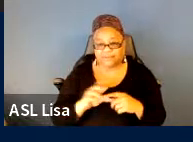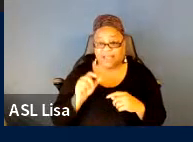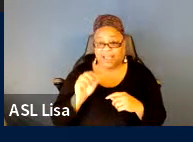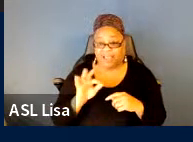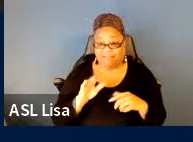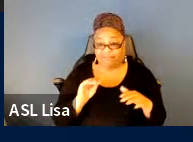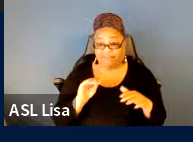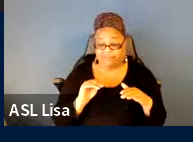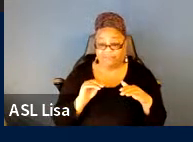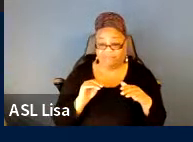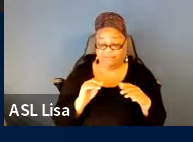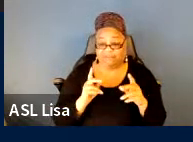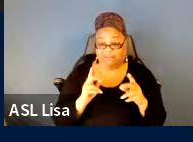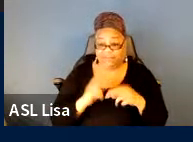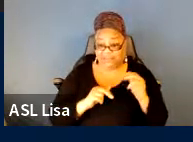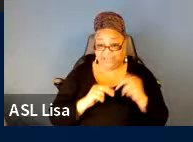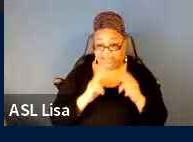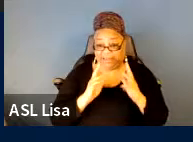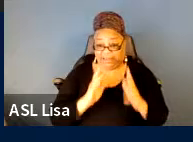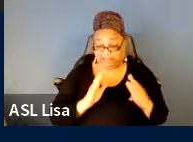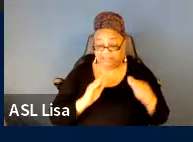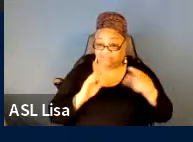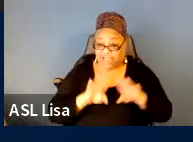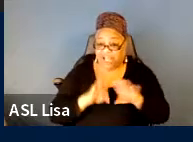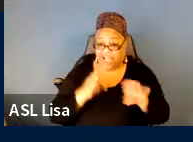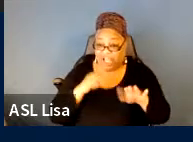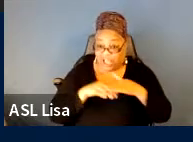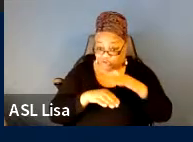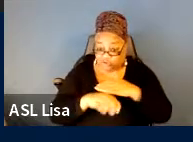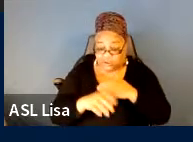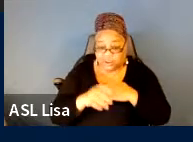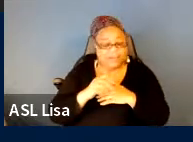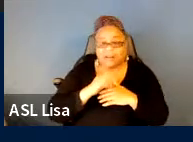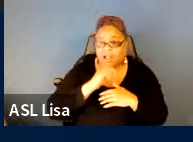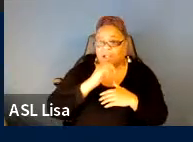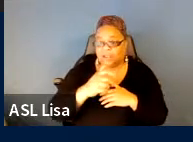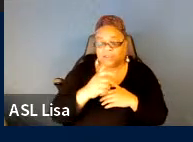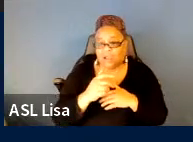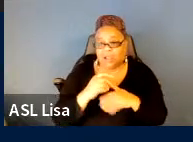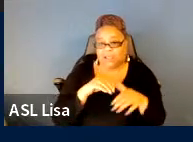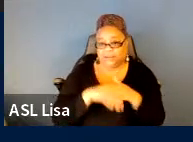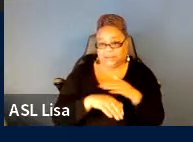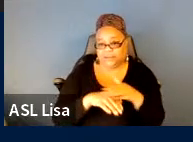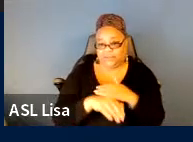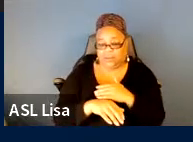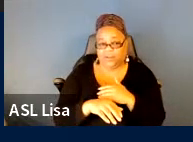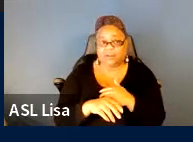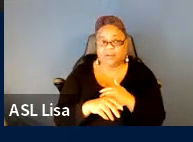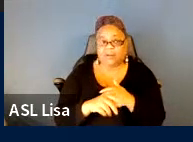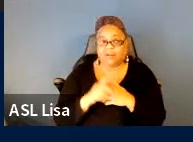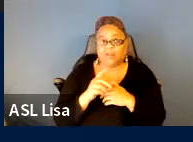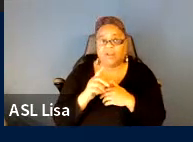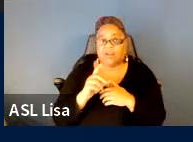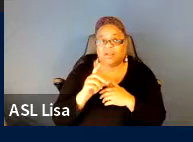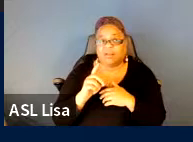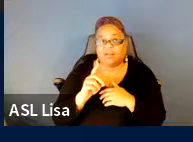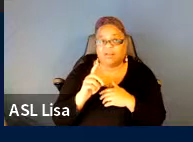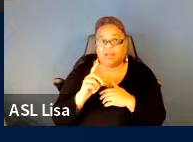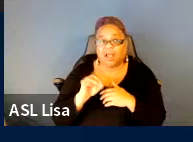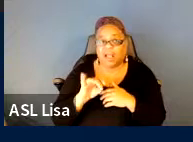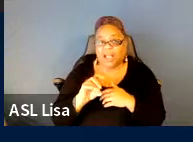inaccessible entrances, the ISA must identify the compliant entrances. At inaccessible